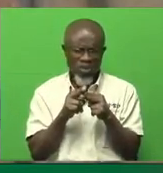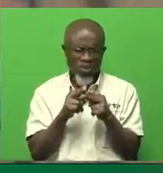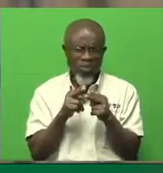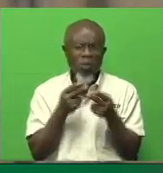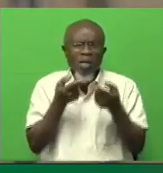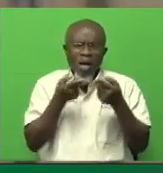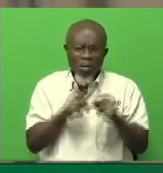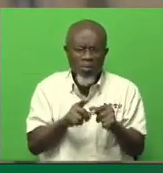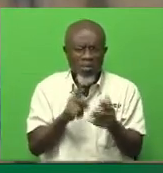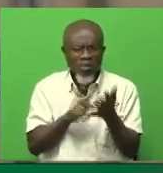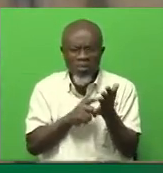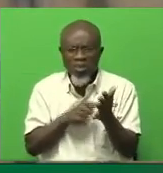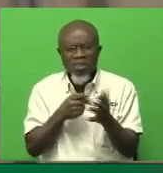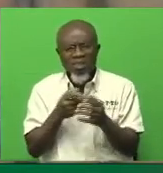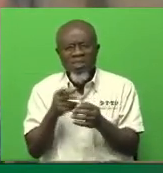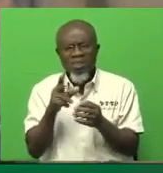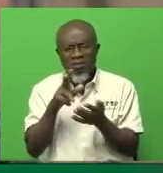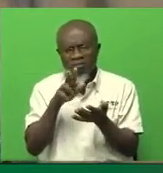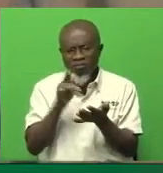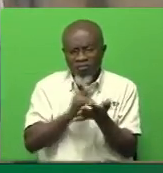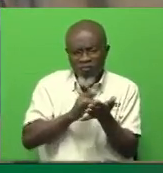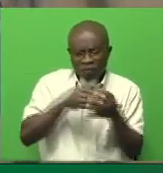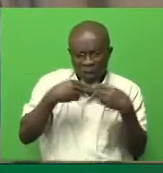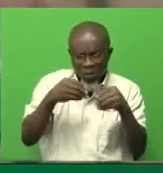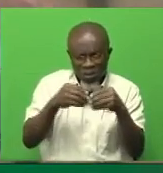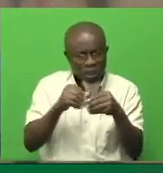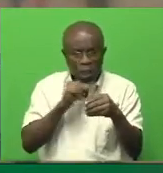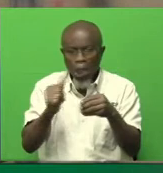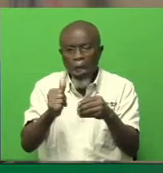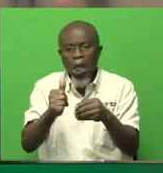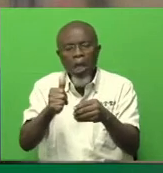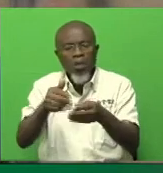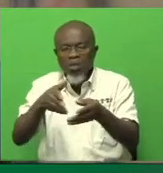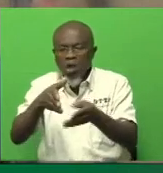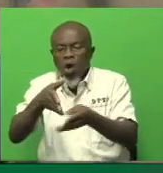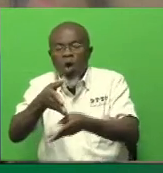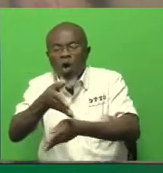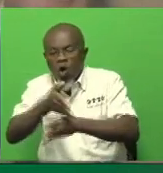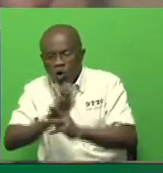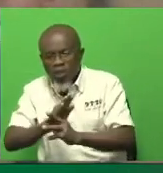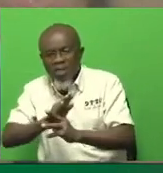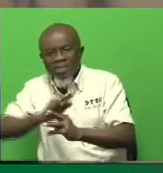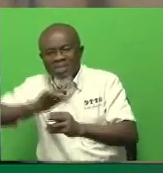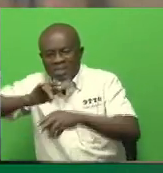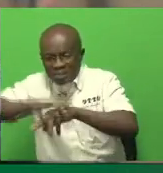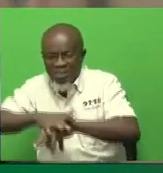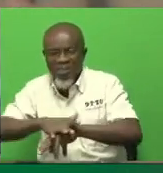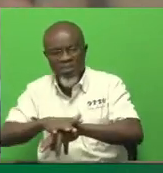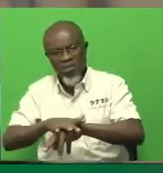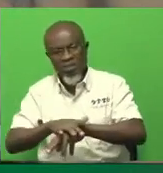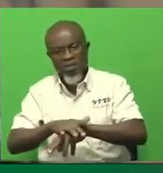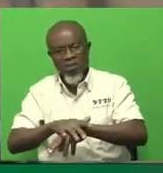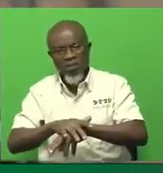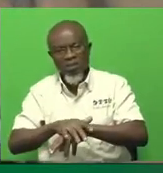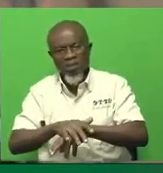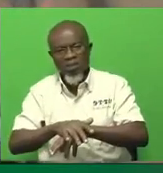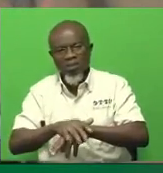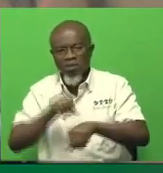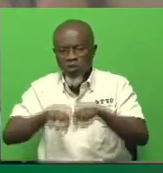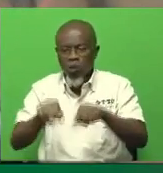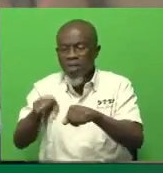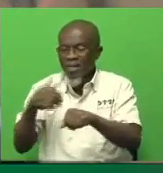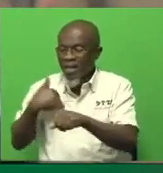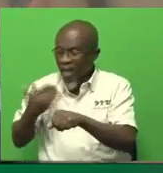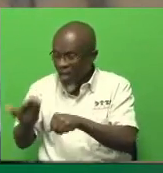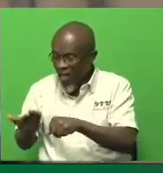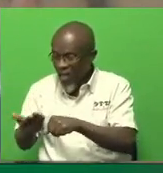reorder their stocks in time and the pharmacies run out so please oh gosh